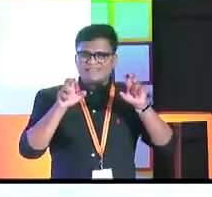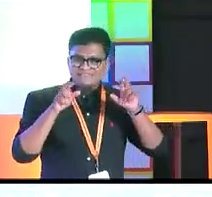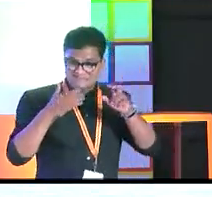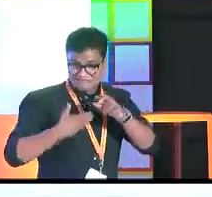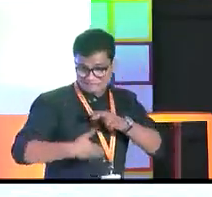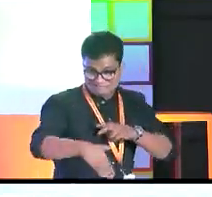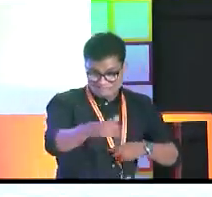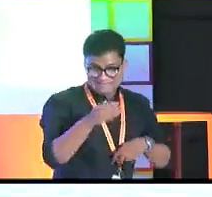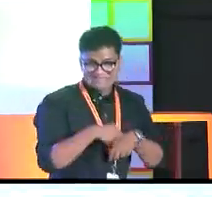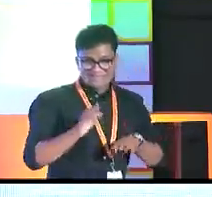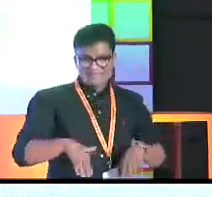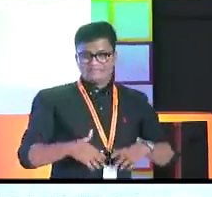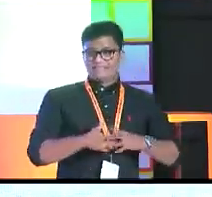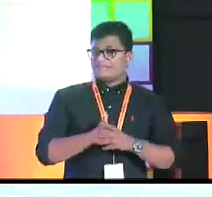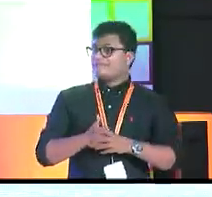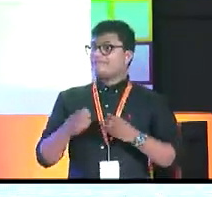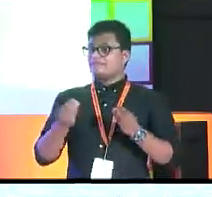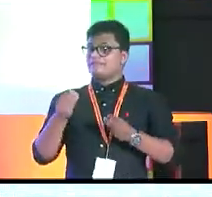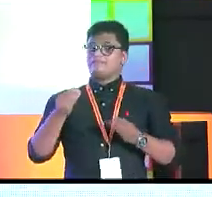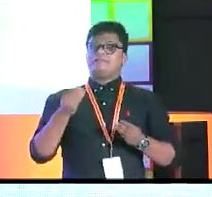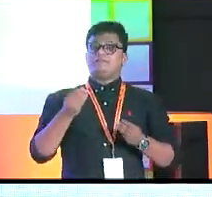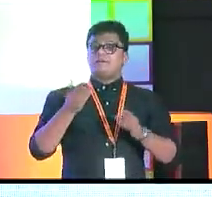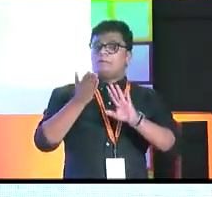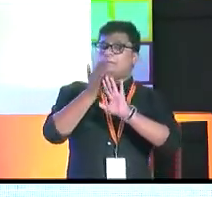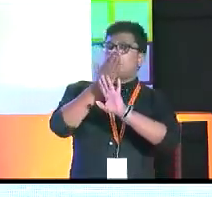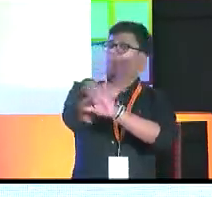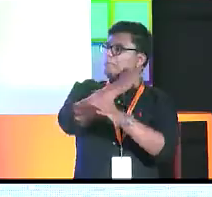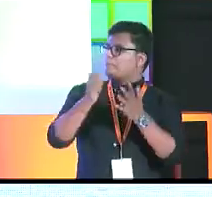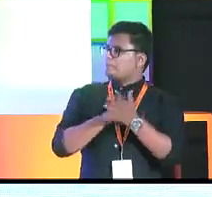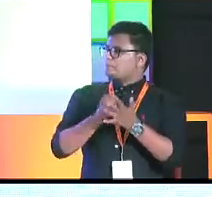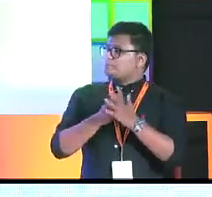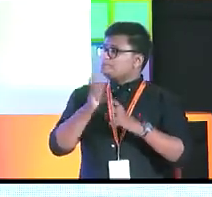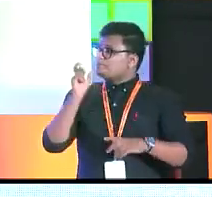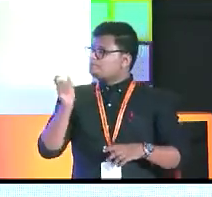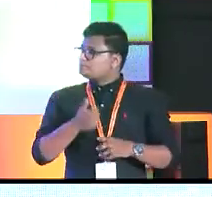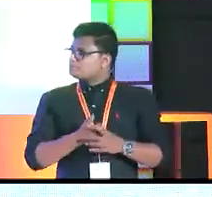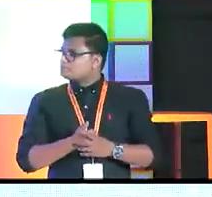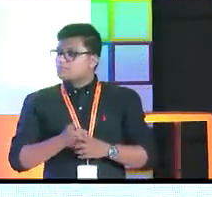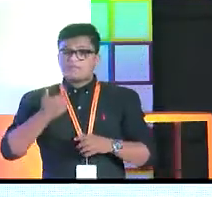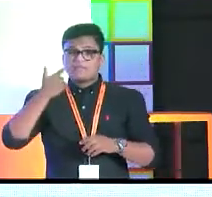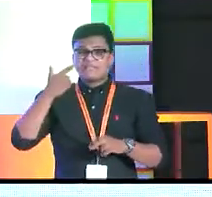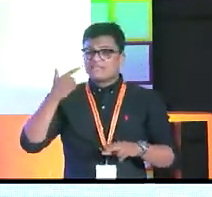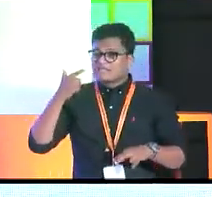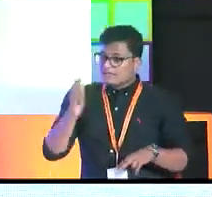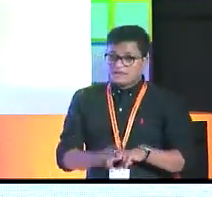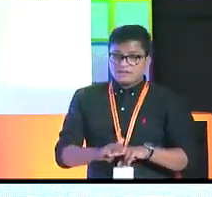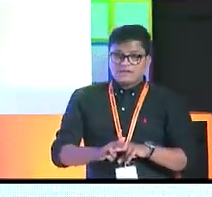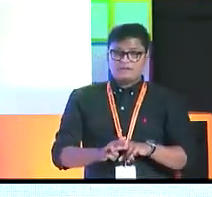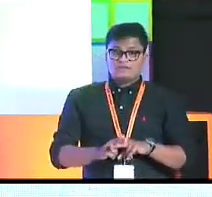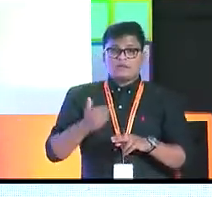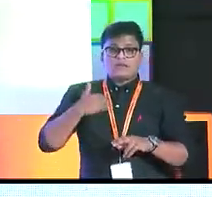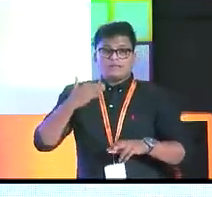the next 1 hour. So this is something which I had written long back, and it says, agar neend se pyara hai